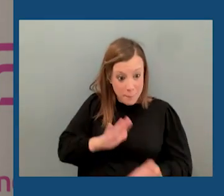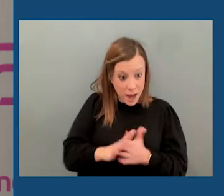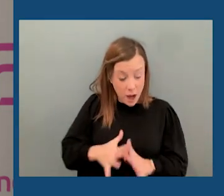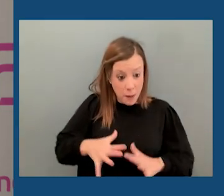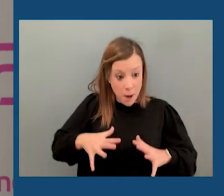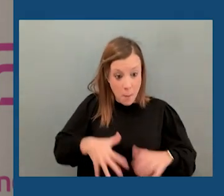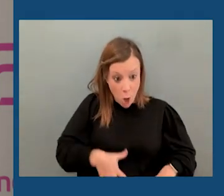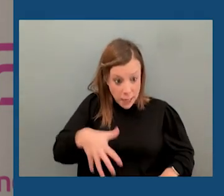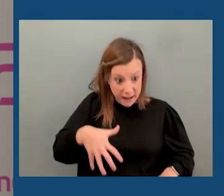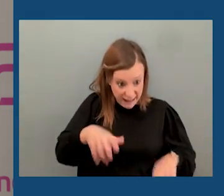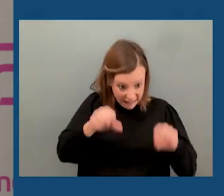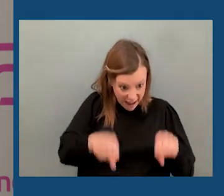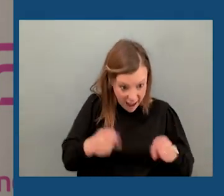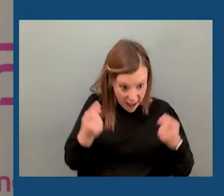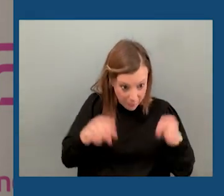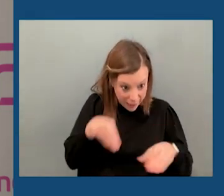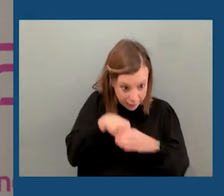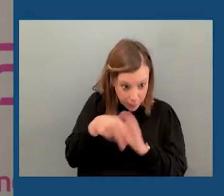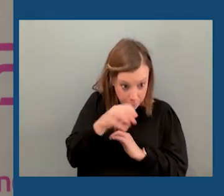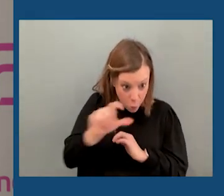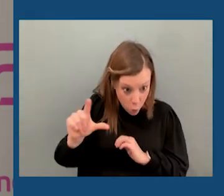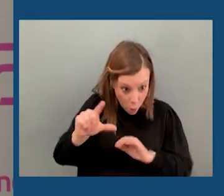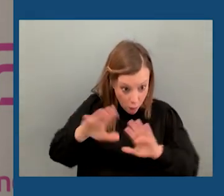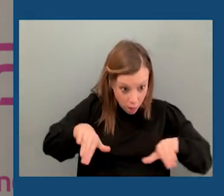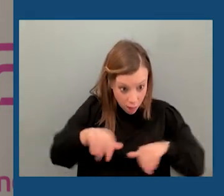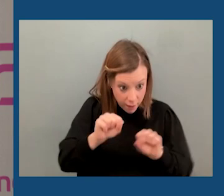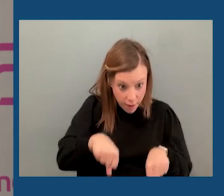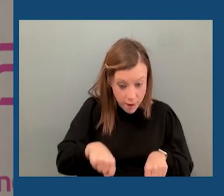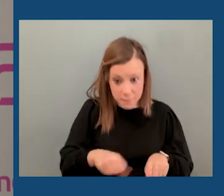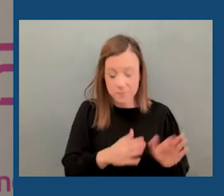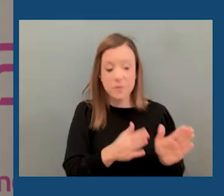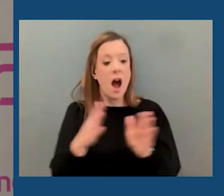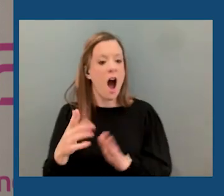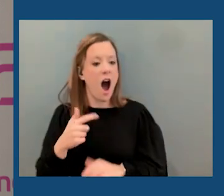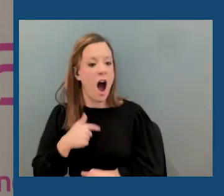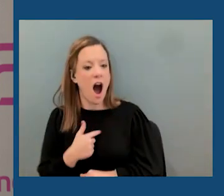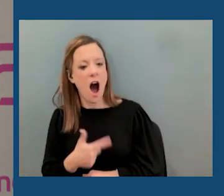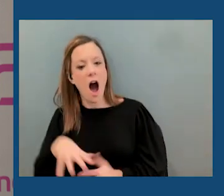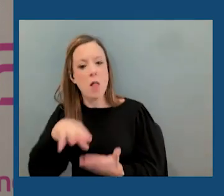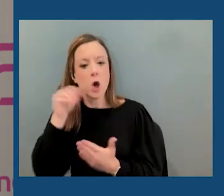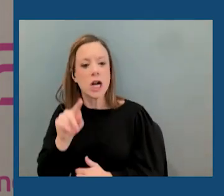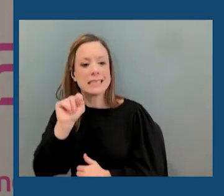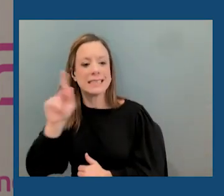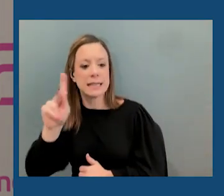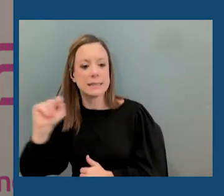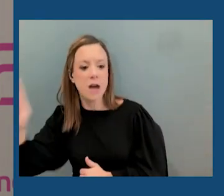I saw on TikTok that a girl took out her own IUD. Can I do that too?